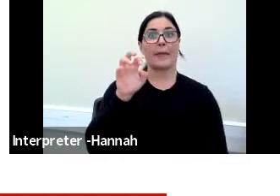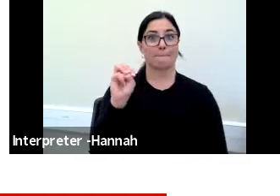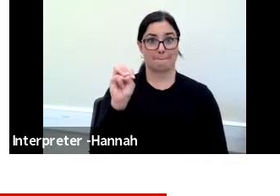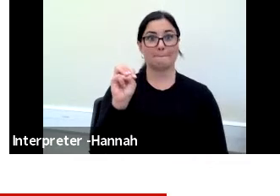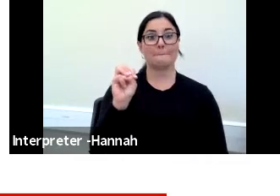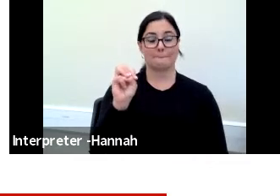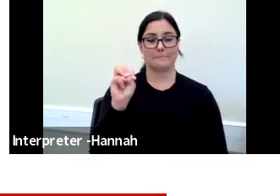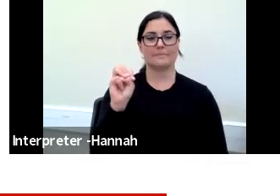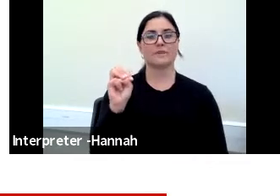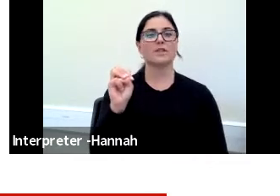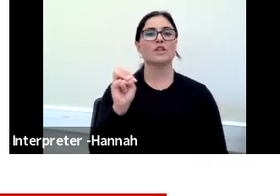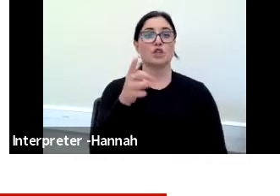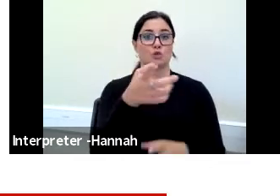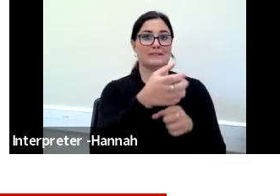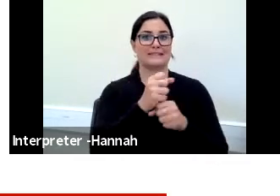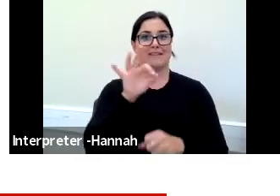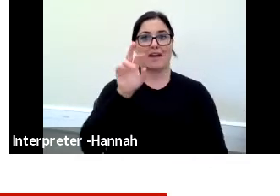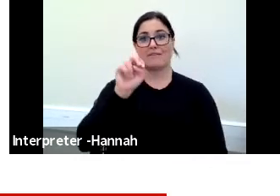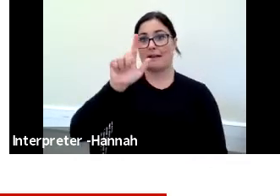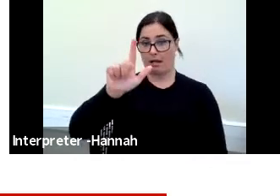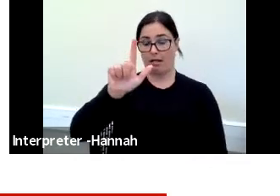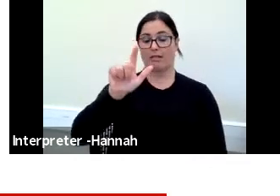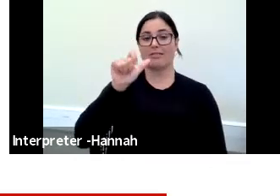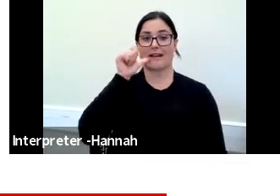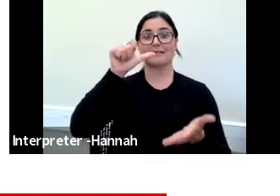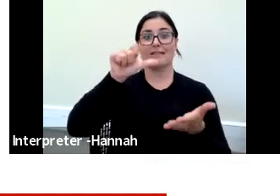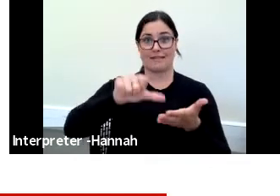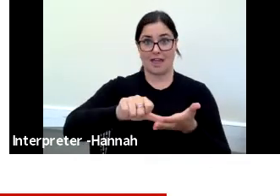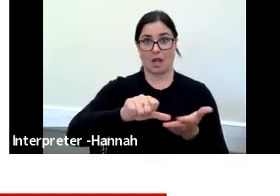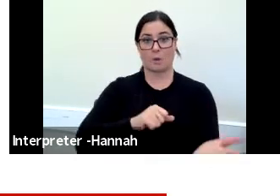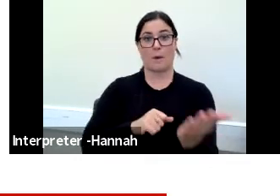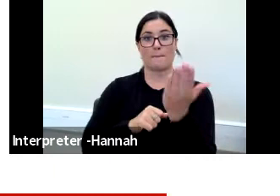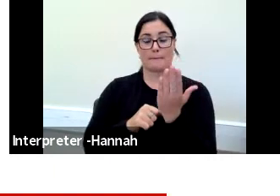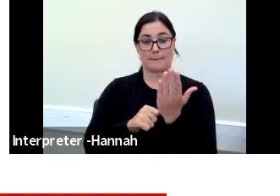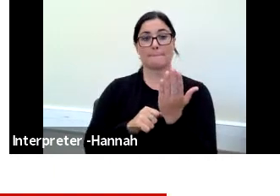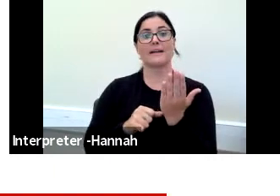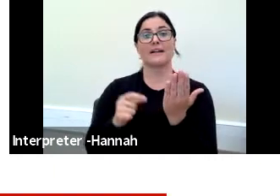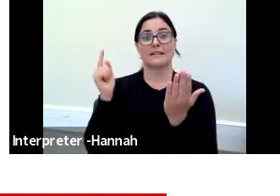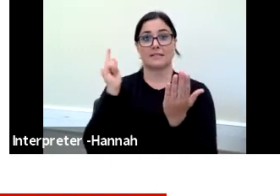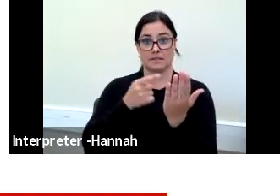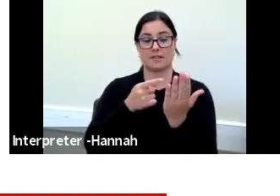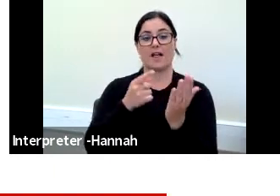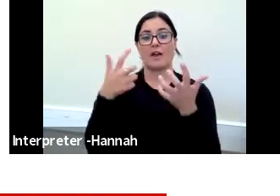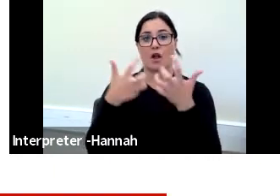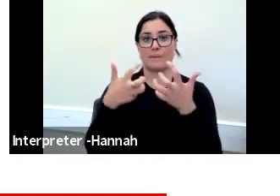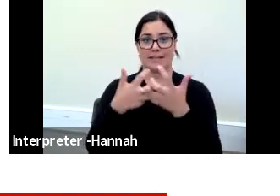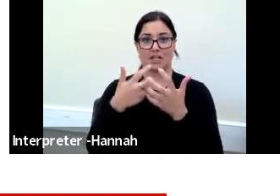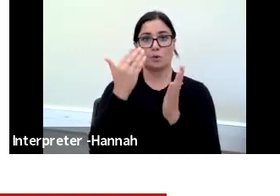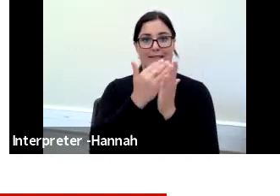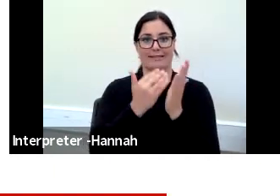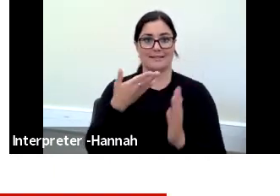will be receiving an FNL, which is the faculty notification letter, and the accommodation listed on the